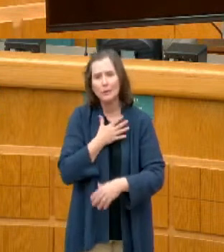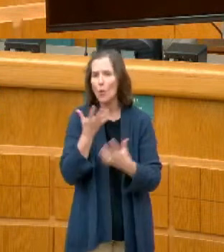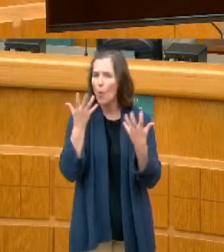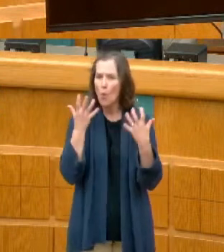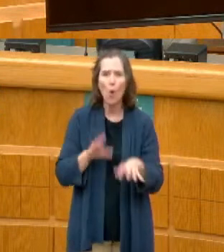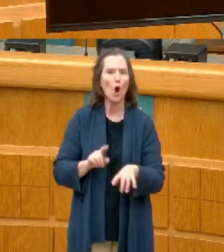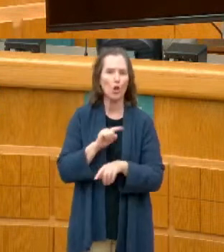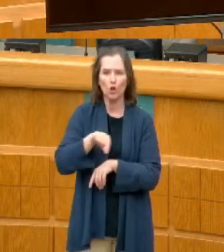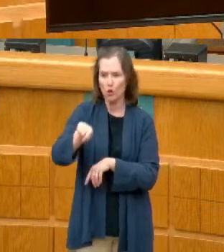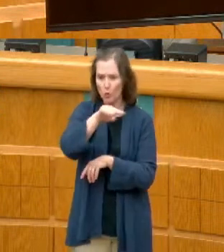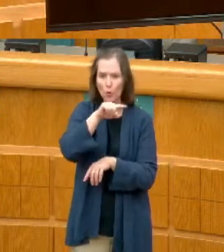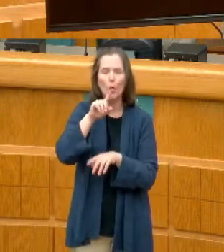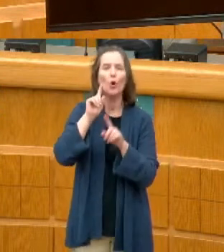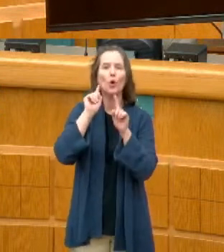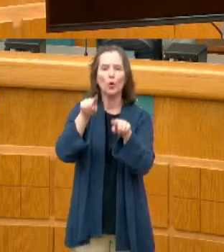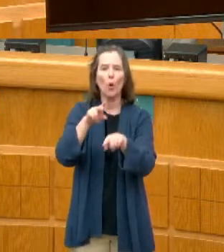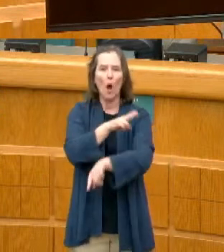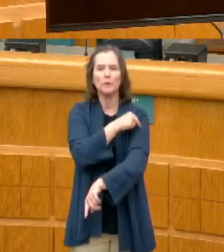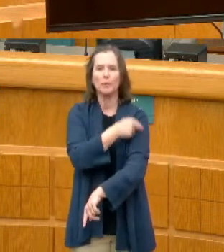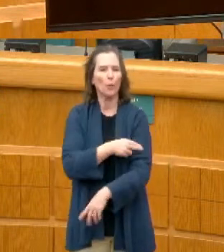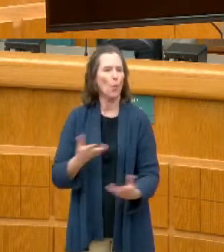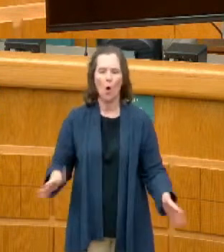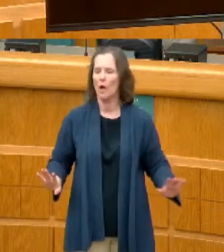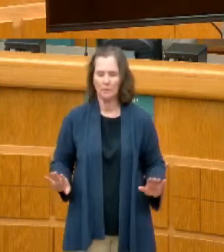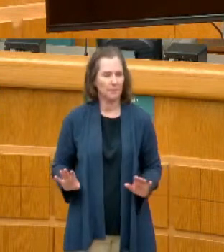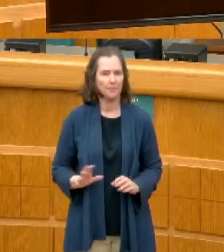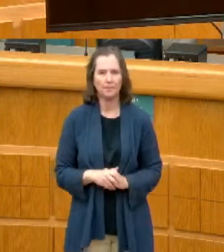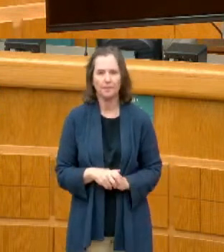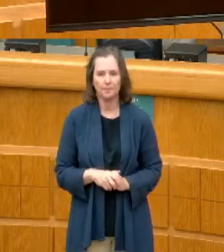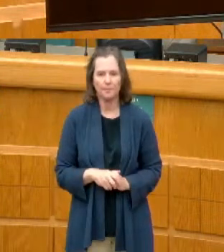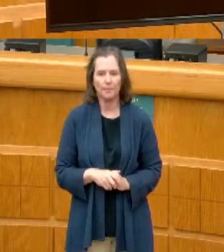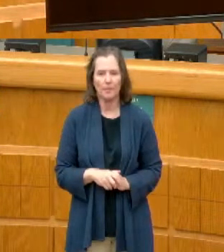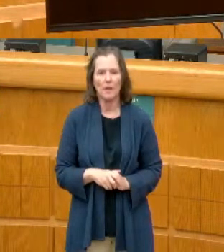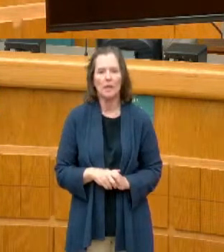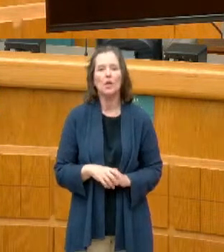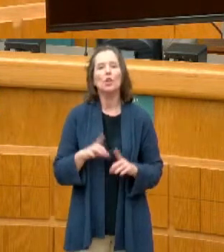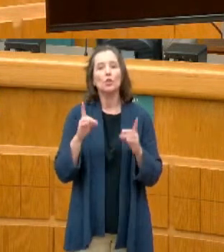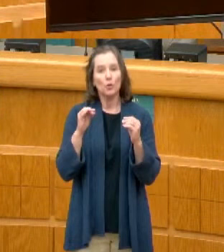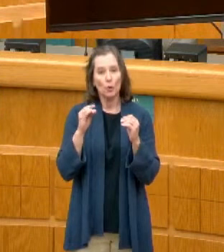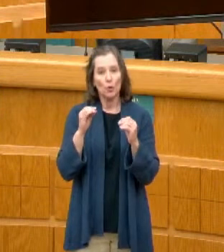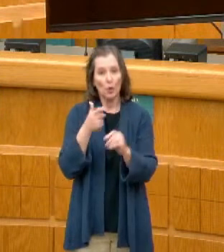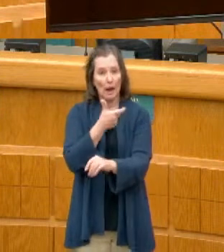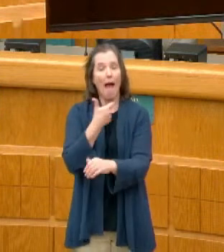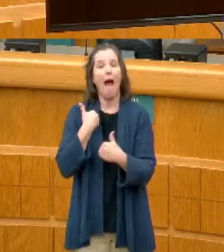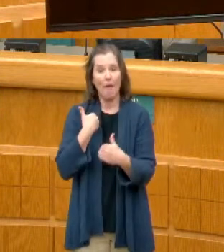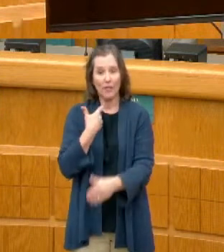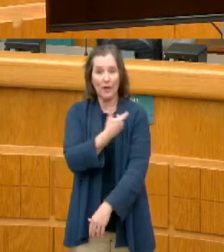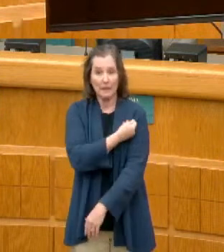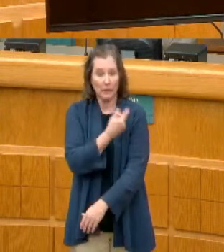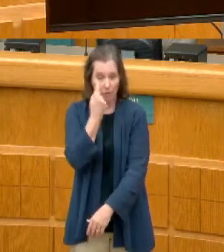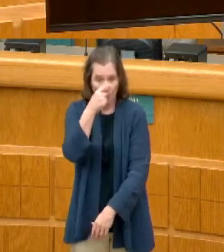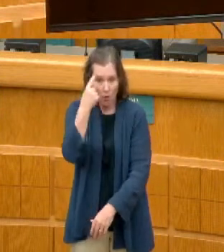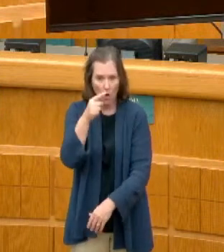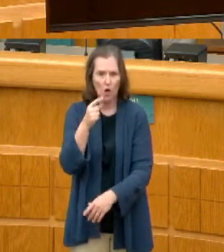has said, please get the vaccine. If not, for you, for your community, and for your county.